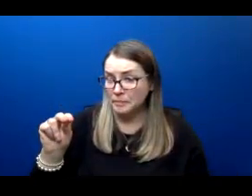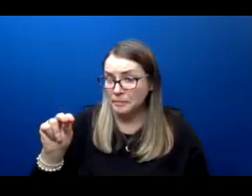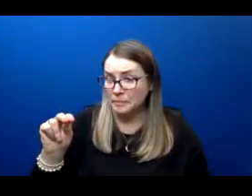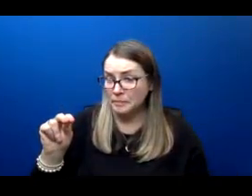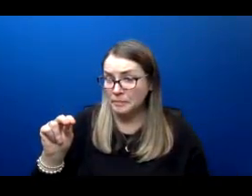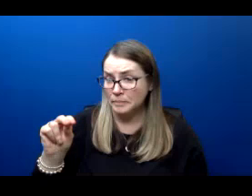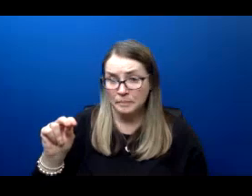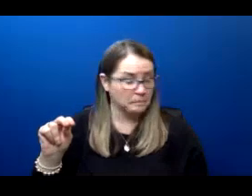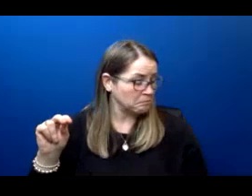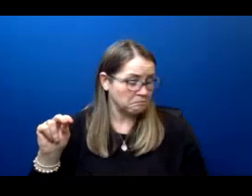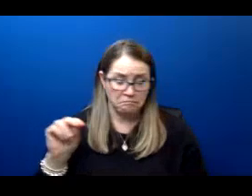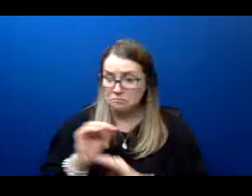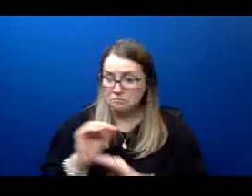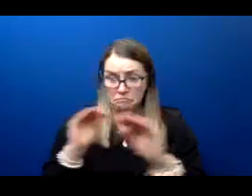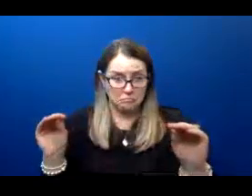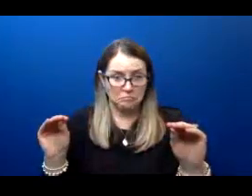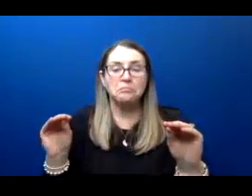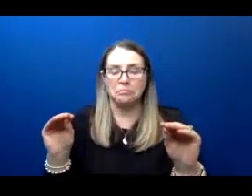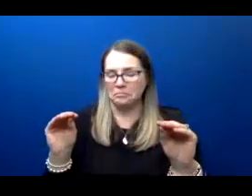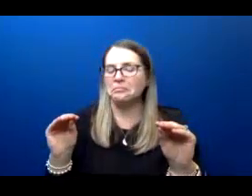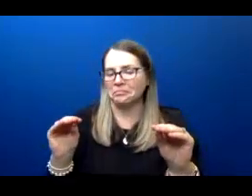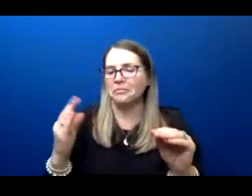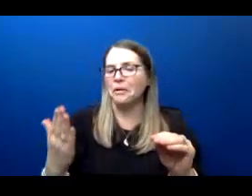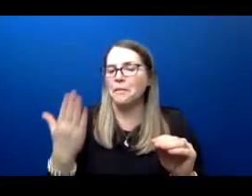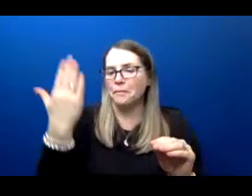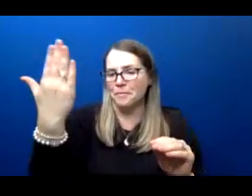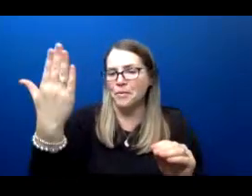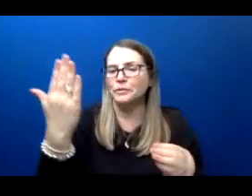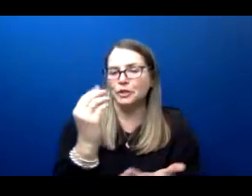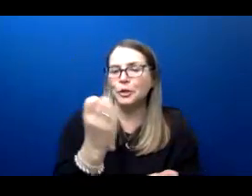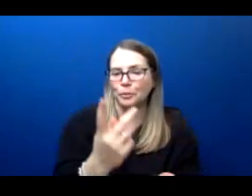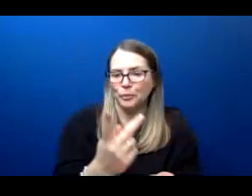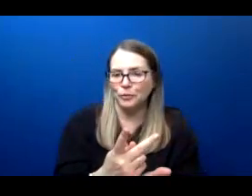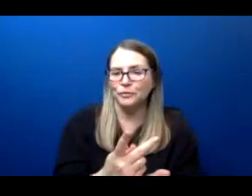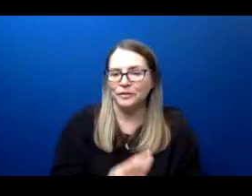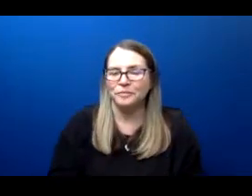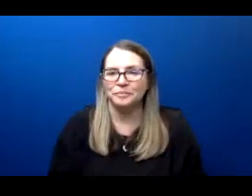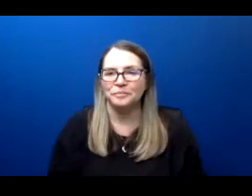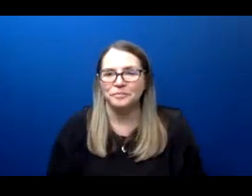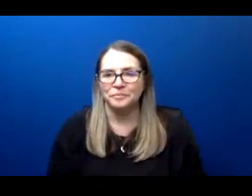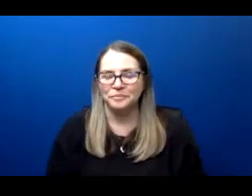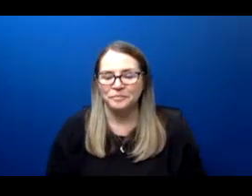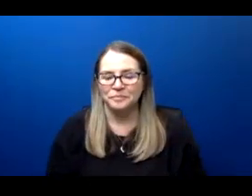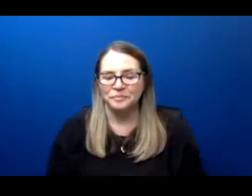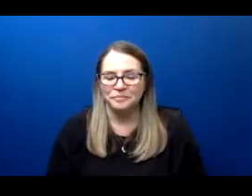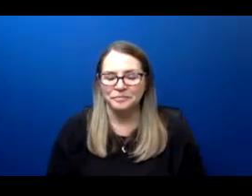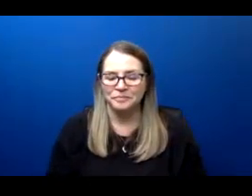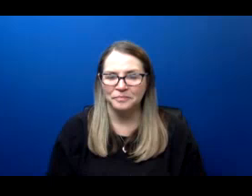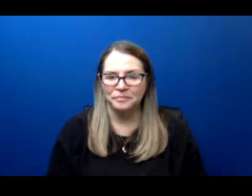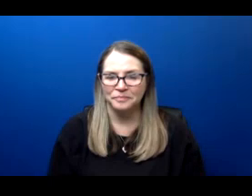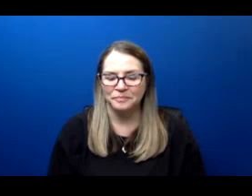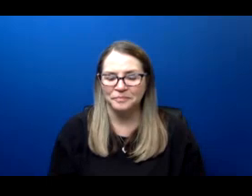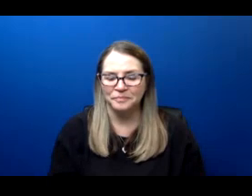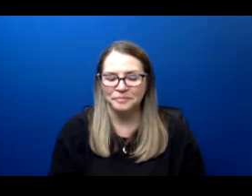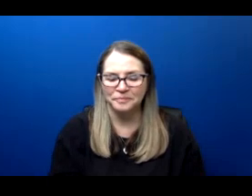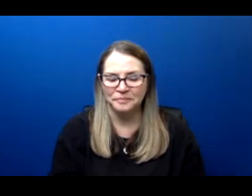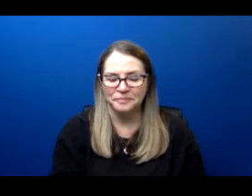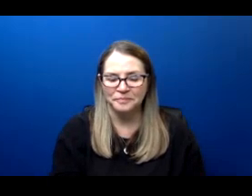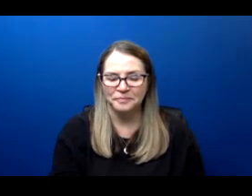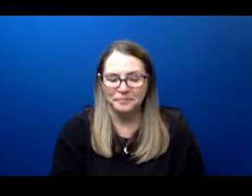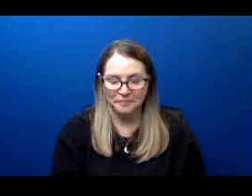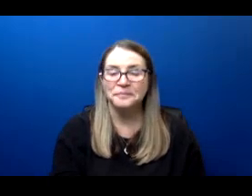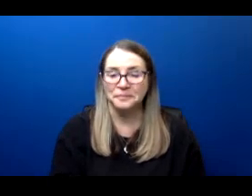Hearing or seeing no opposition, the motion carries. With that said, members, in addition to